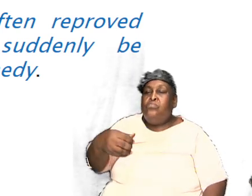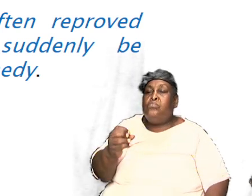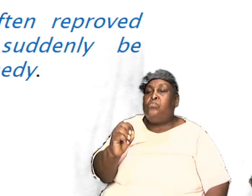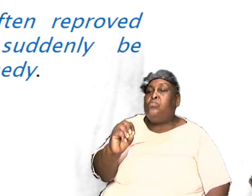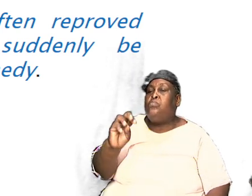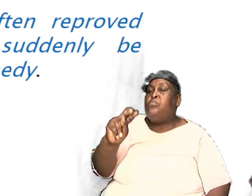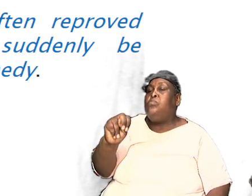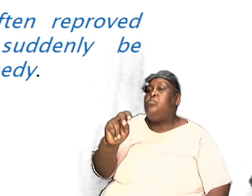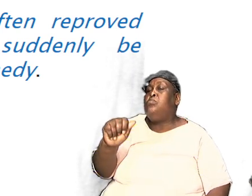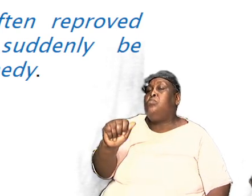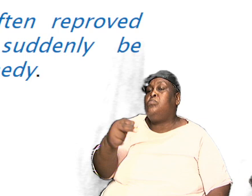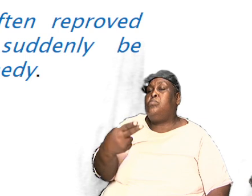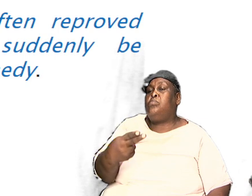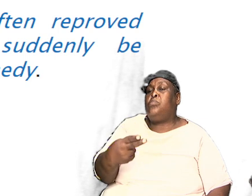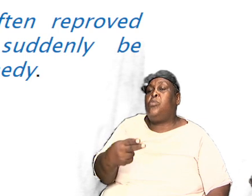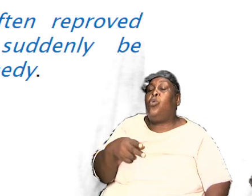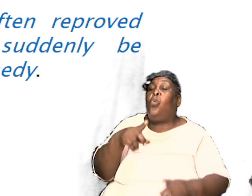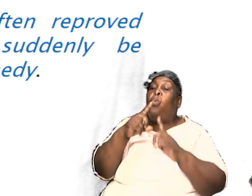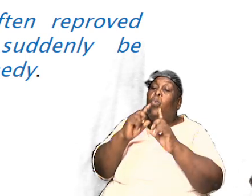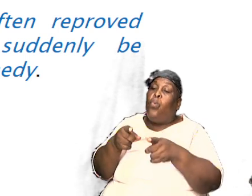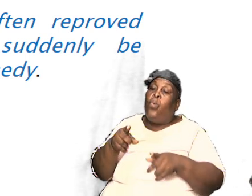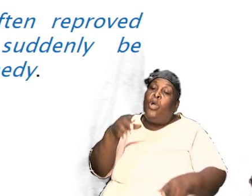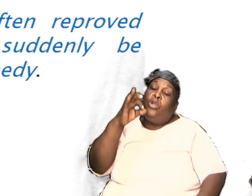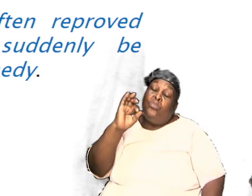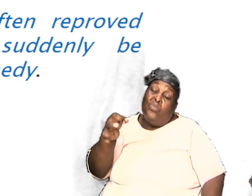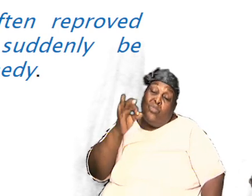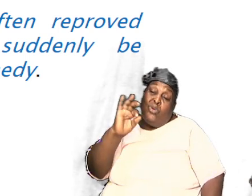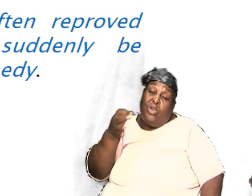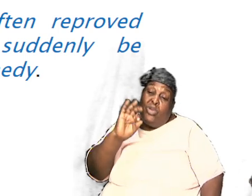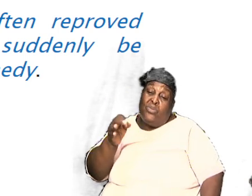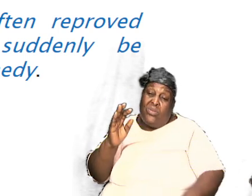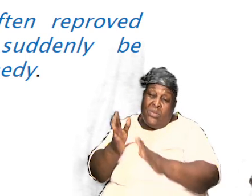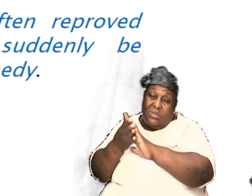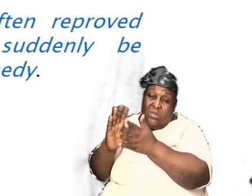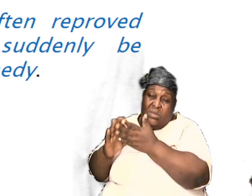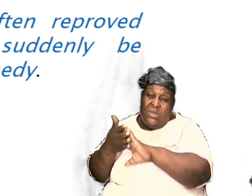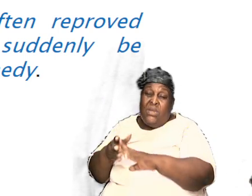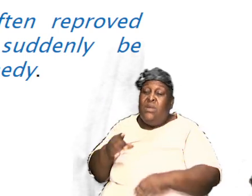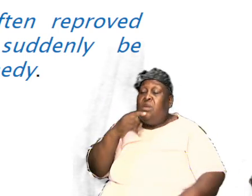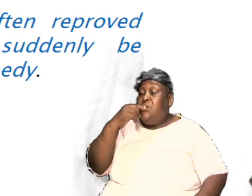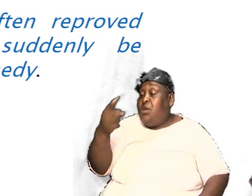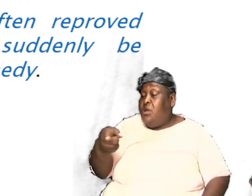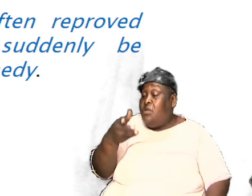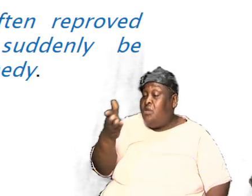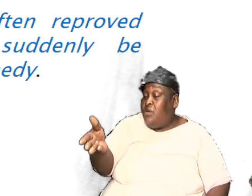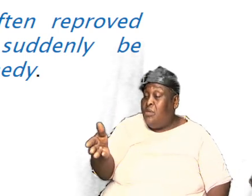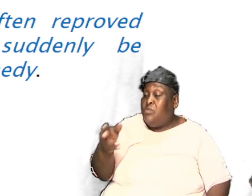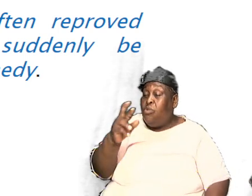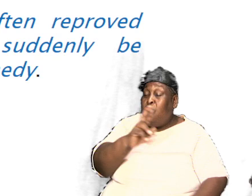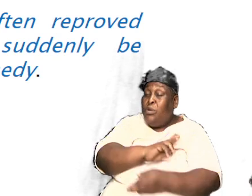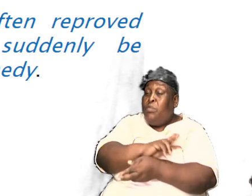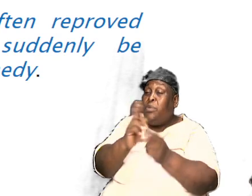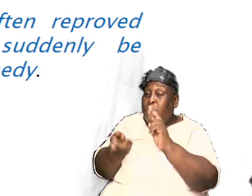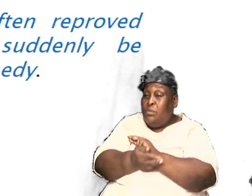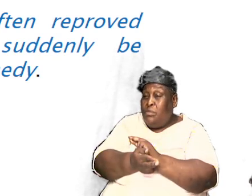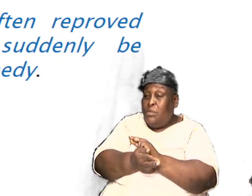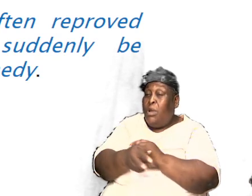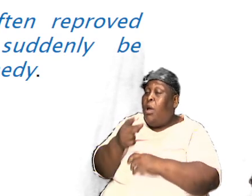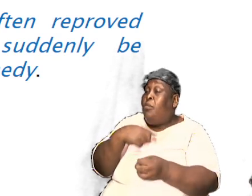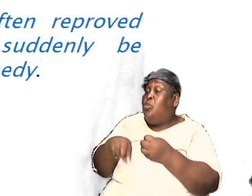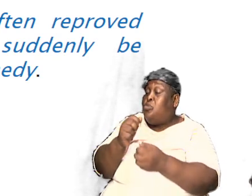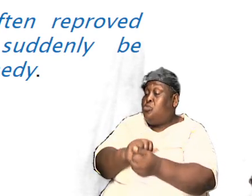Jonah. I said, Jonah, go and speak to Nineveh. Tell them to repent because I am about to act.